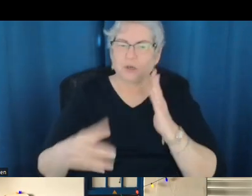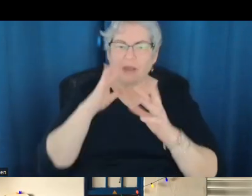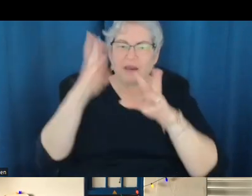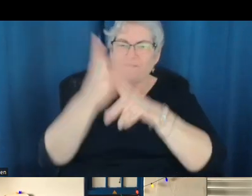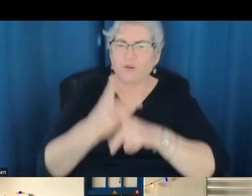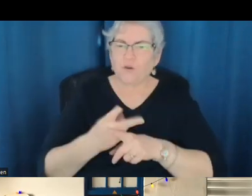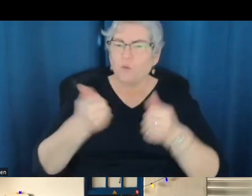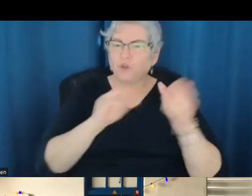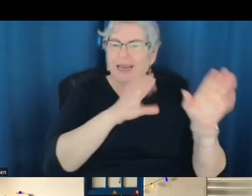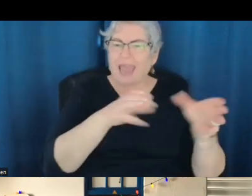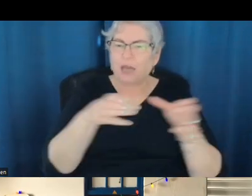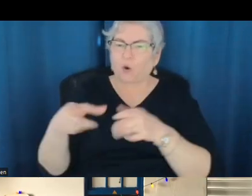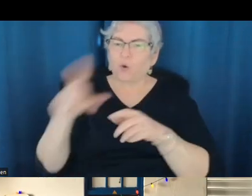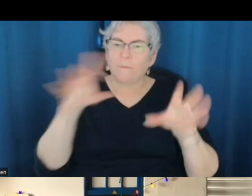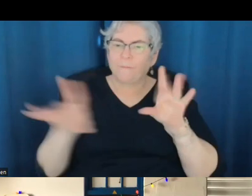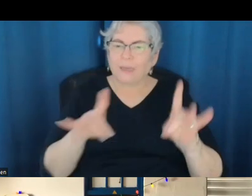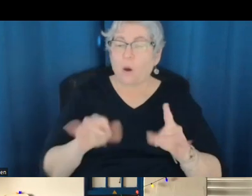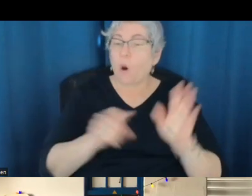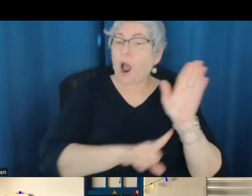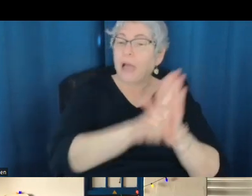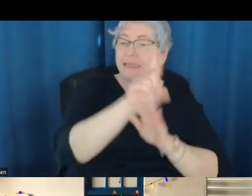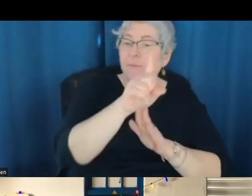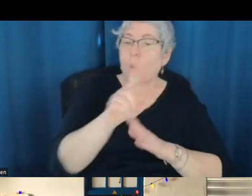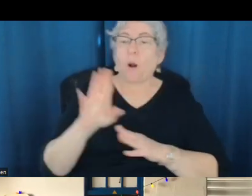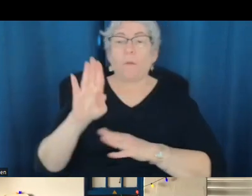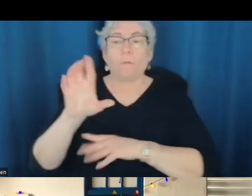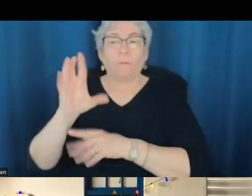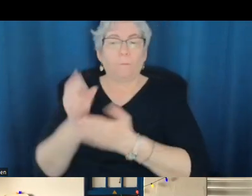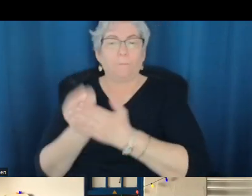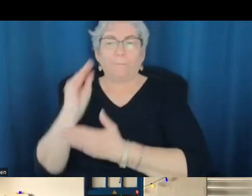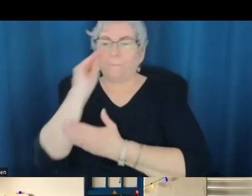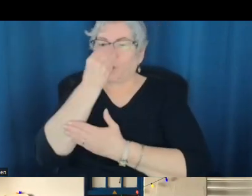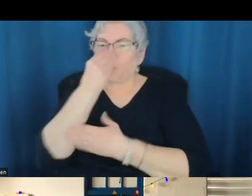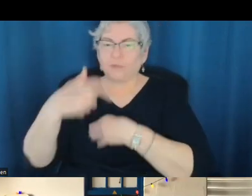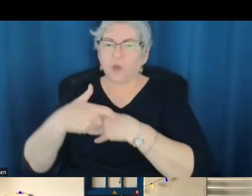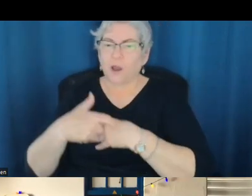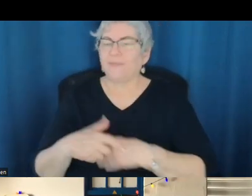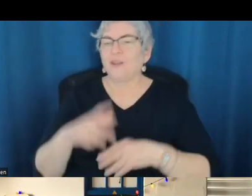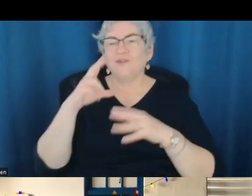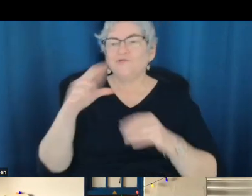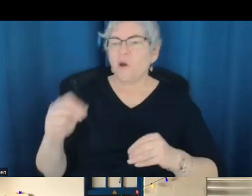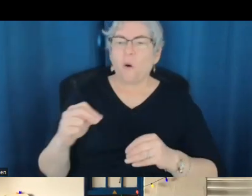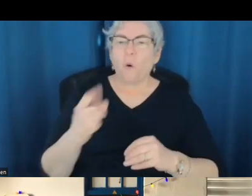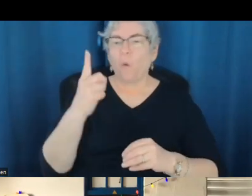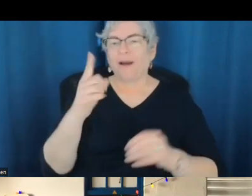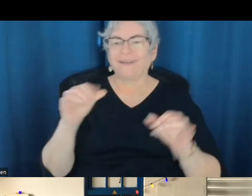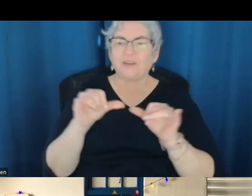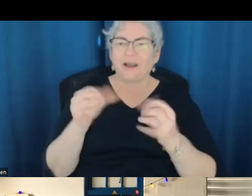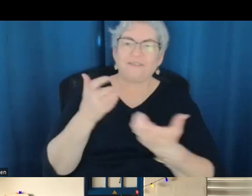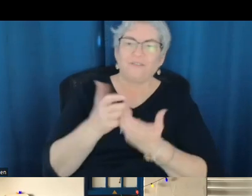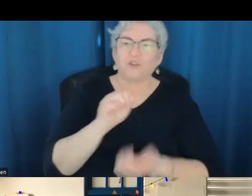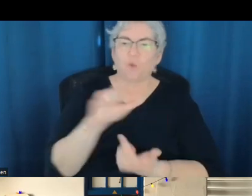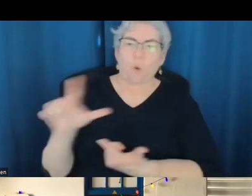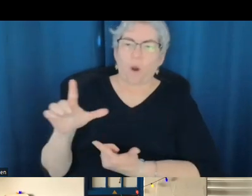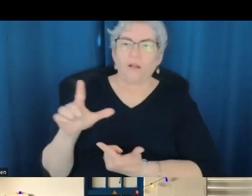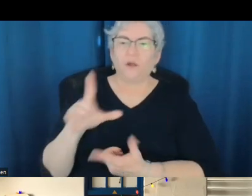on the categories that you choose, such as height or bloom time. There is no one-size-fits-all approach. Include the information